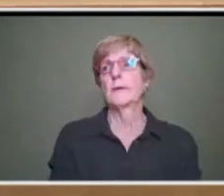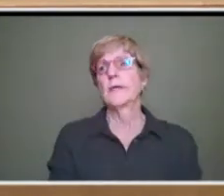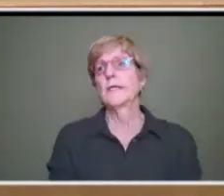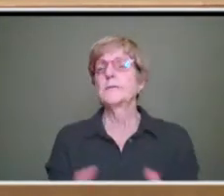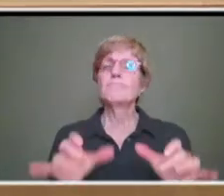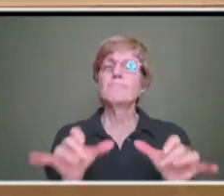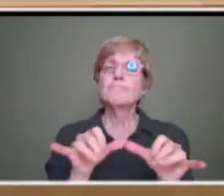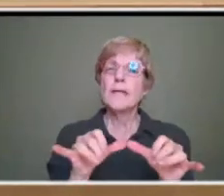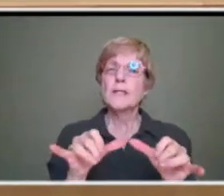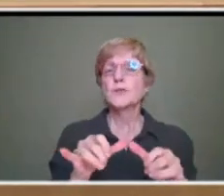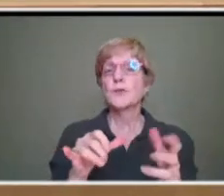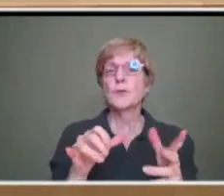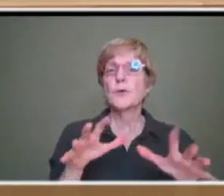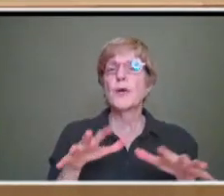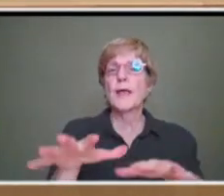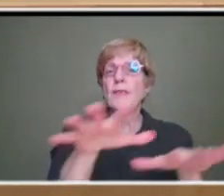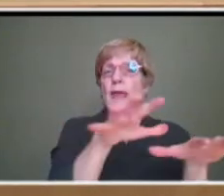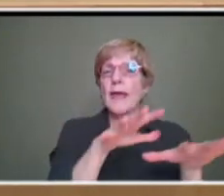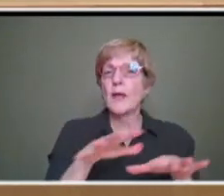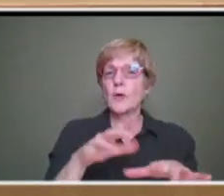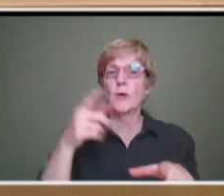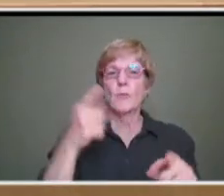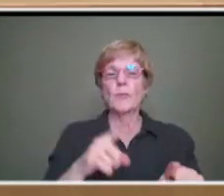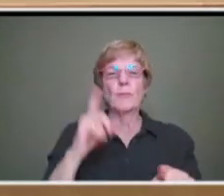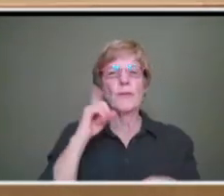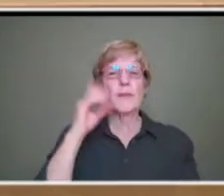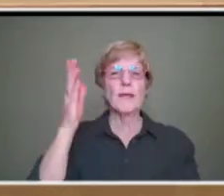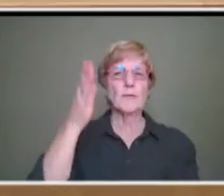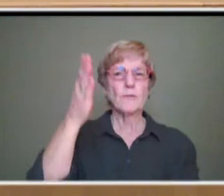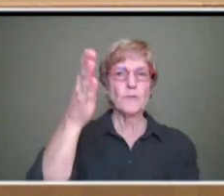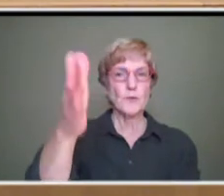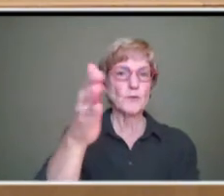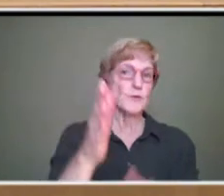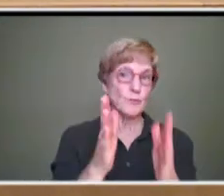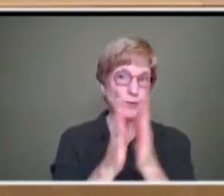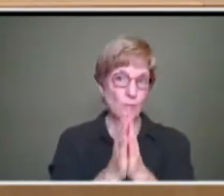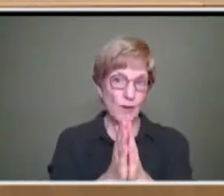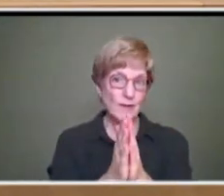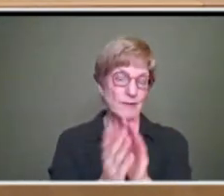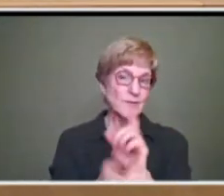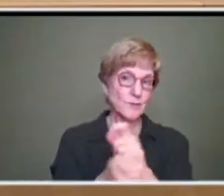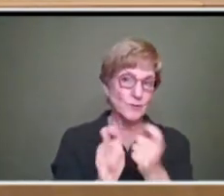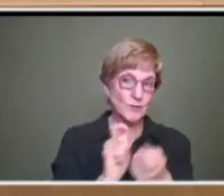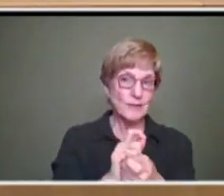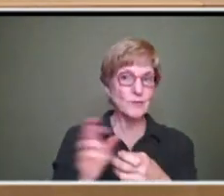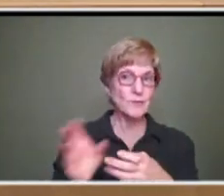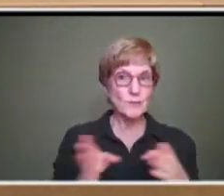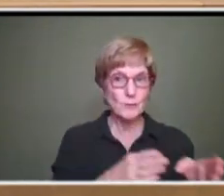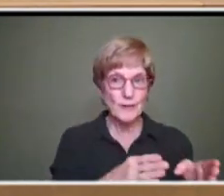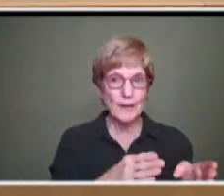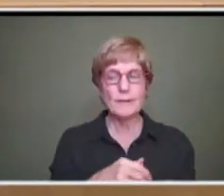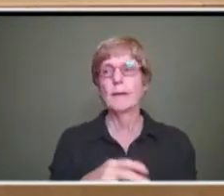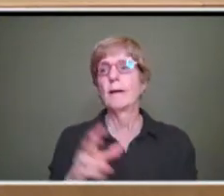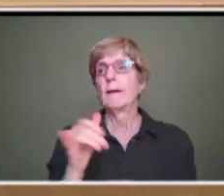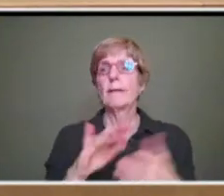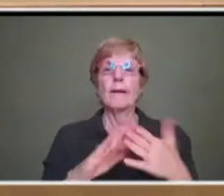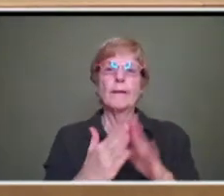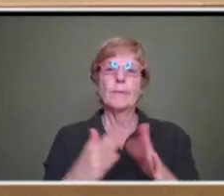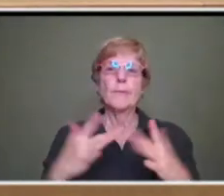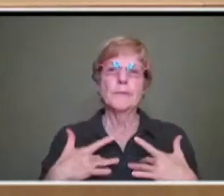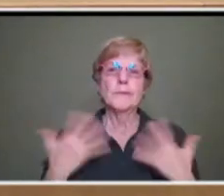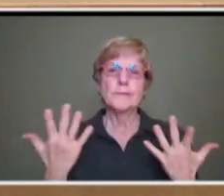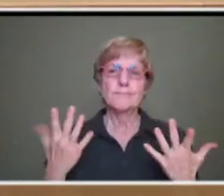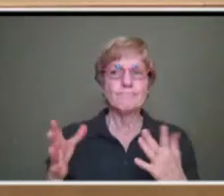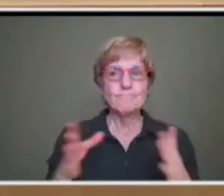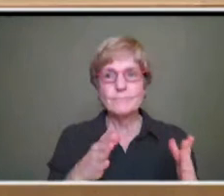what the context of the area is when we're evaluating future petitions or future planning efforts like the community area planning when they go out to this